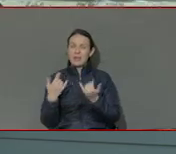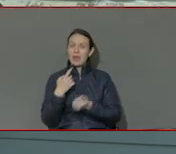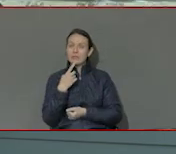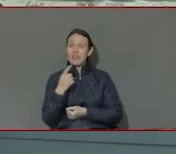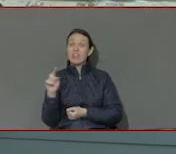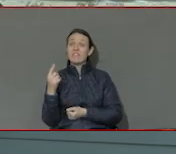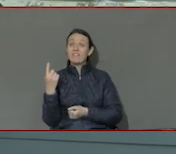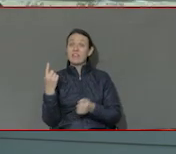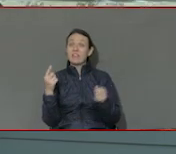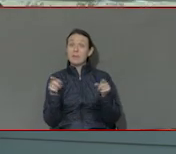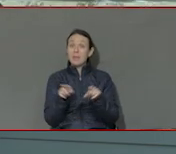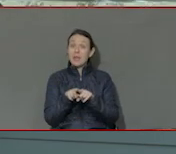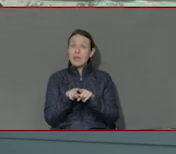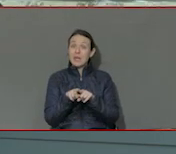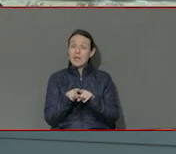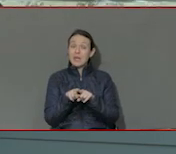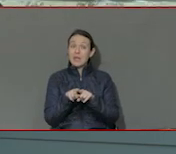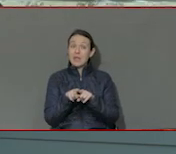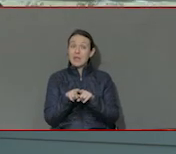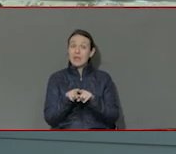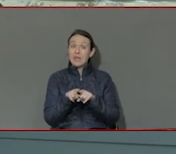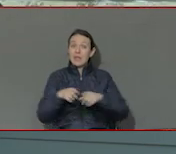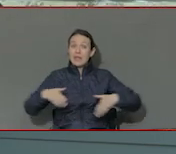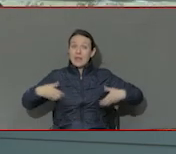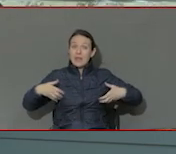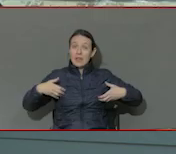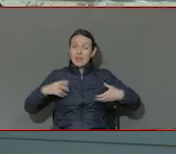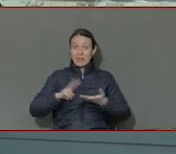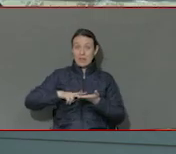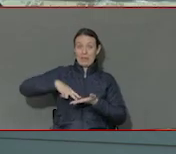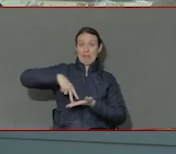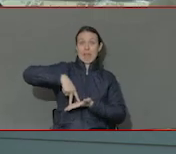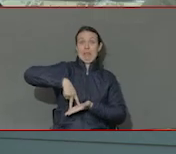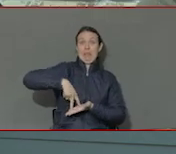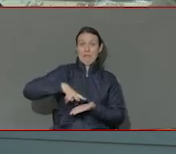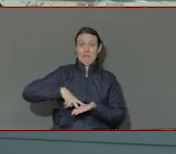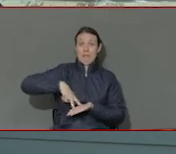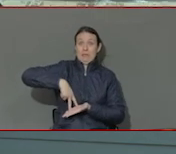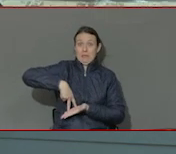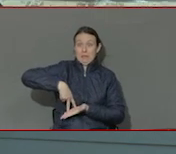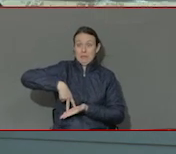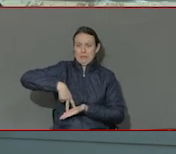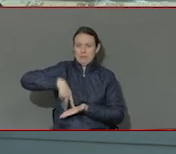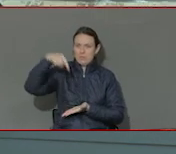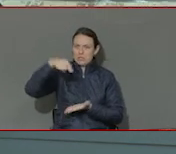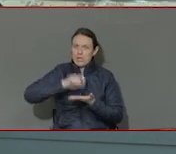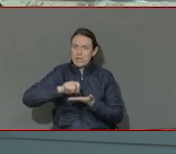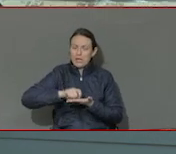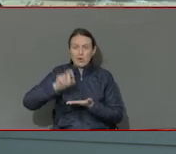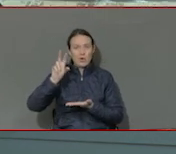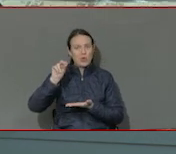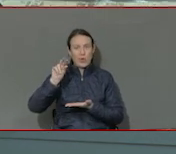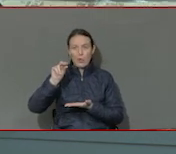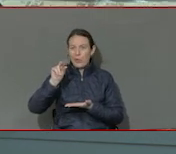first similarity that we share from the notes? It's upright posture, ne? Can you write upright posture here?